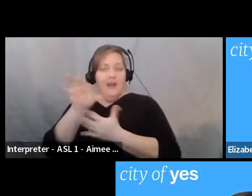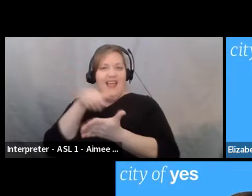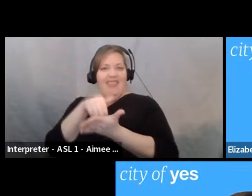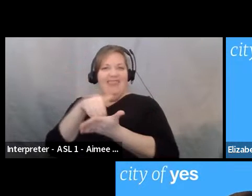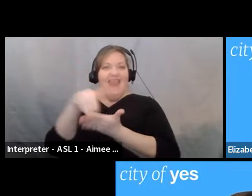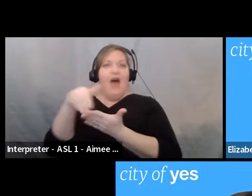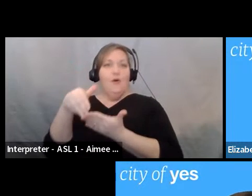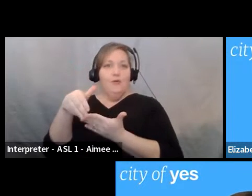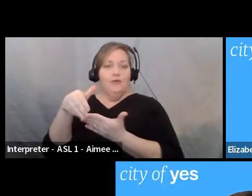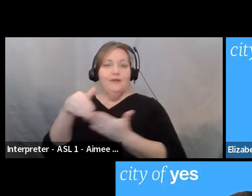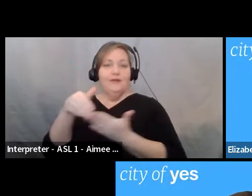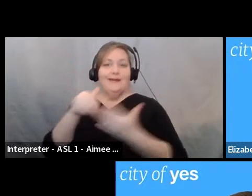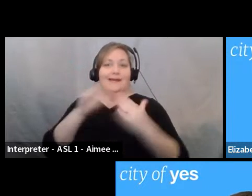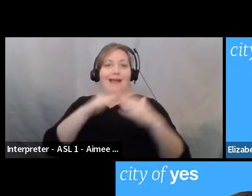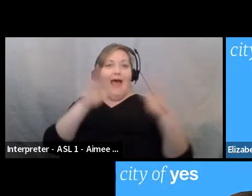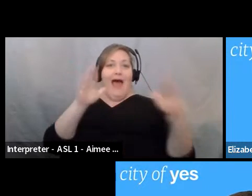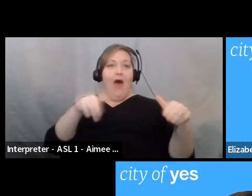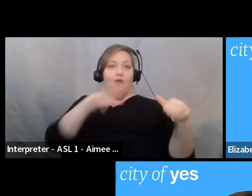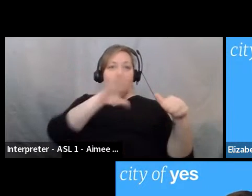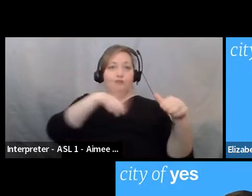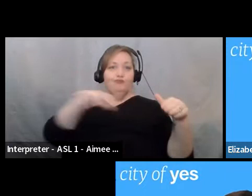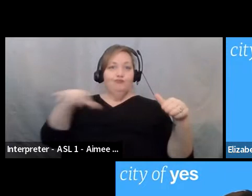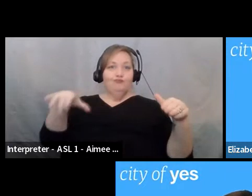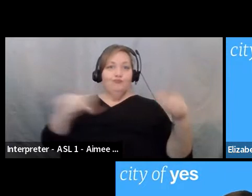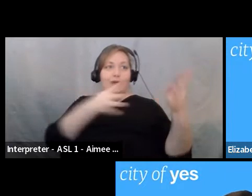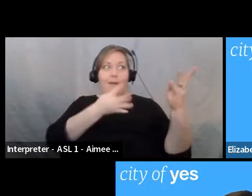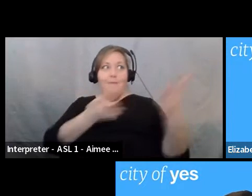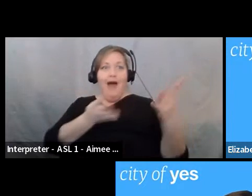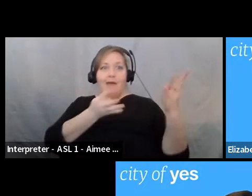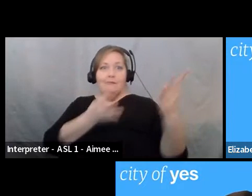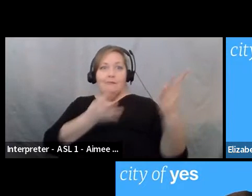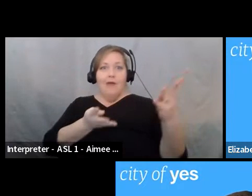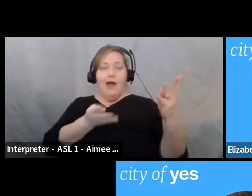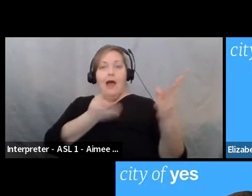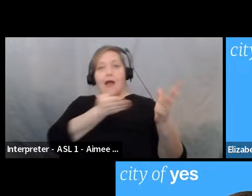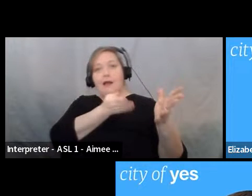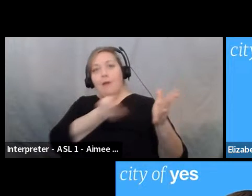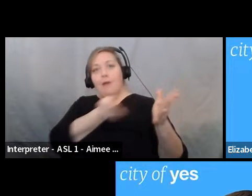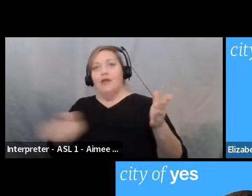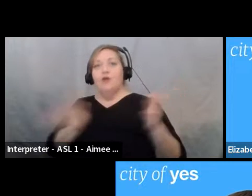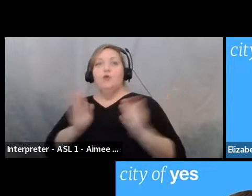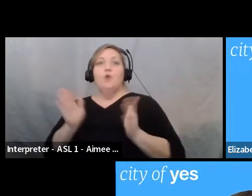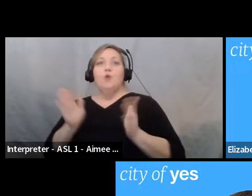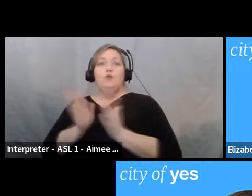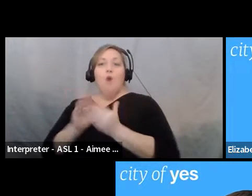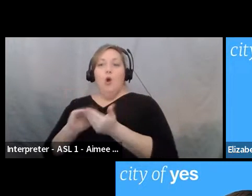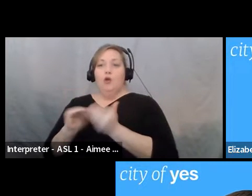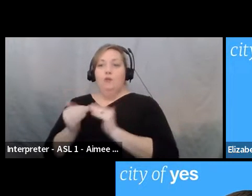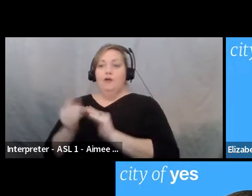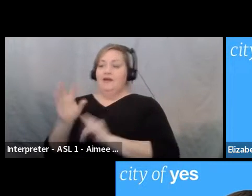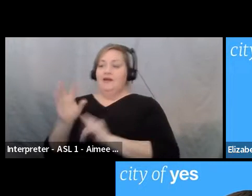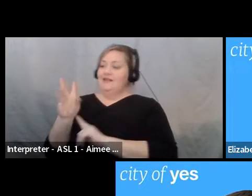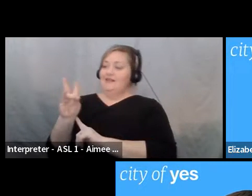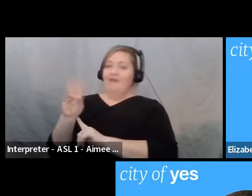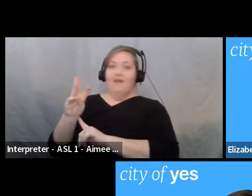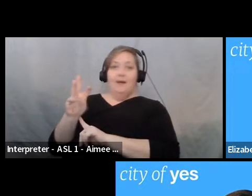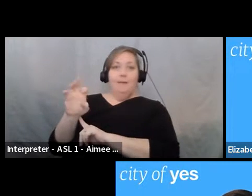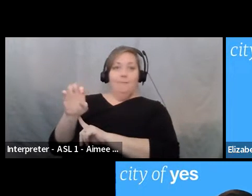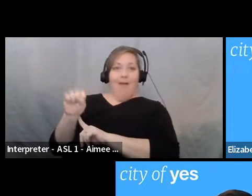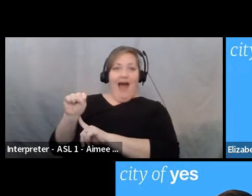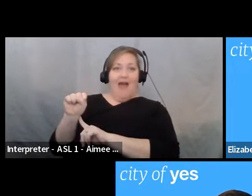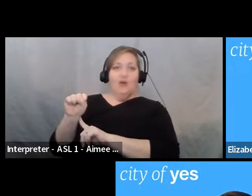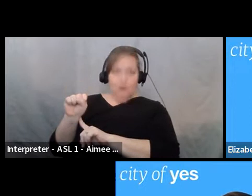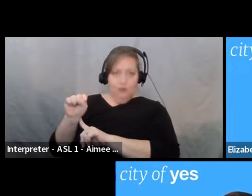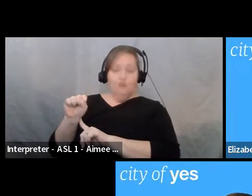30,000 housing units in the pipeline coming into our small community of 7 miles long and 4